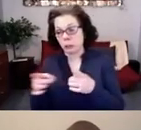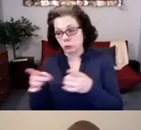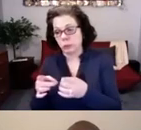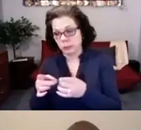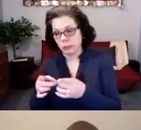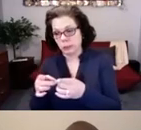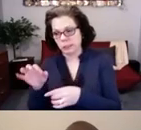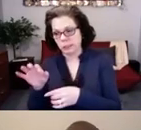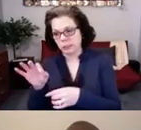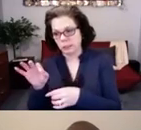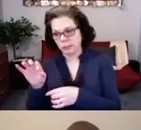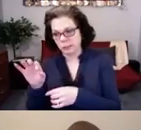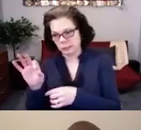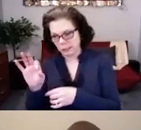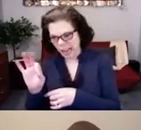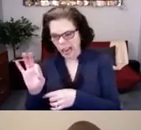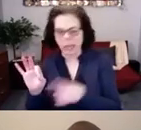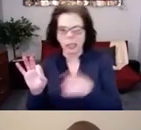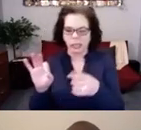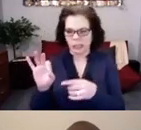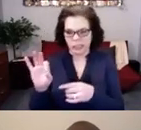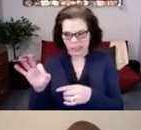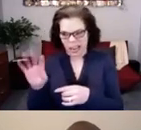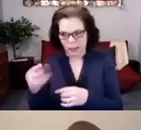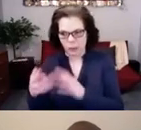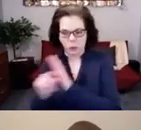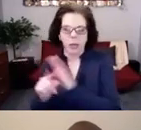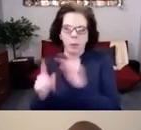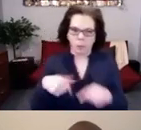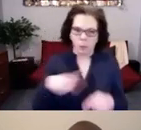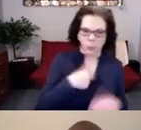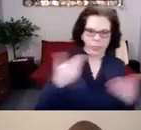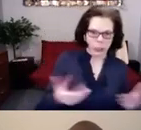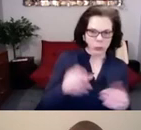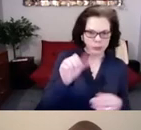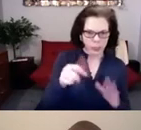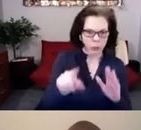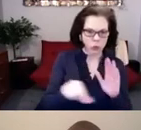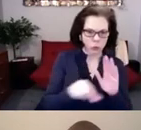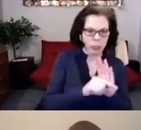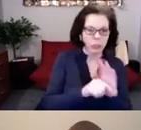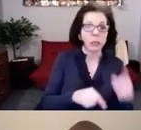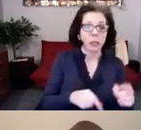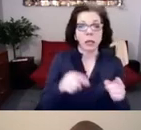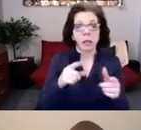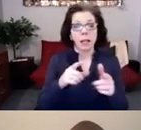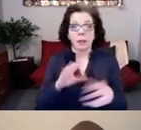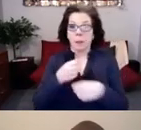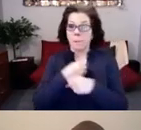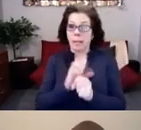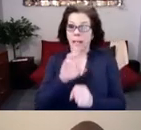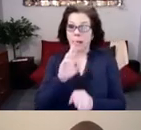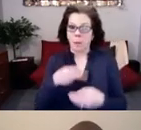grade 10. The makeup window that was originally scheduled for January 14th for our grade 12 students has